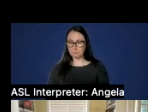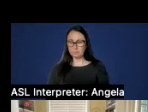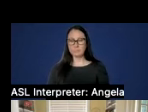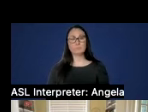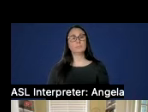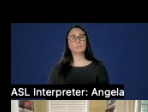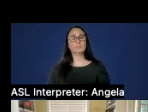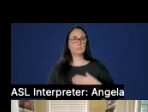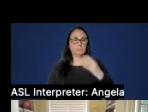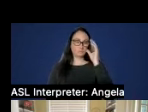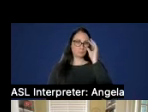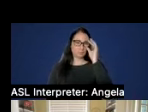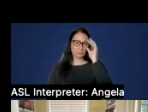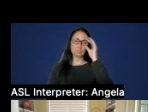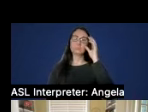We'll take a nap.